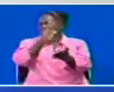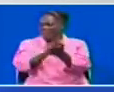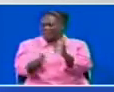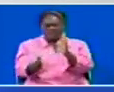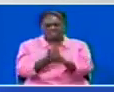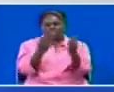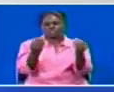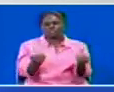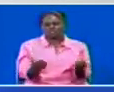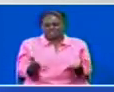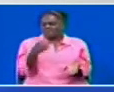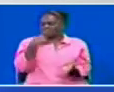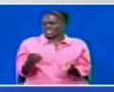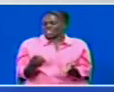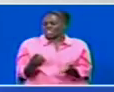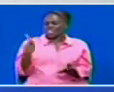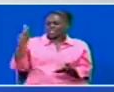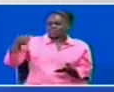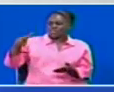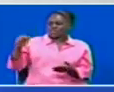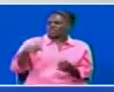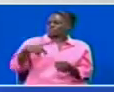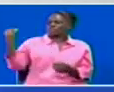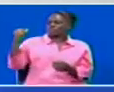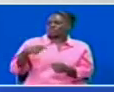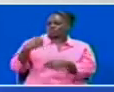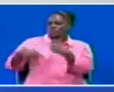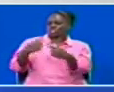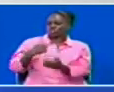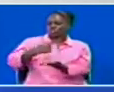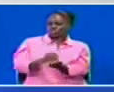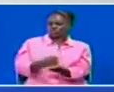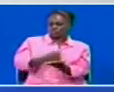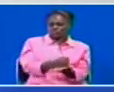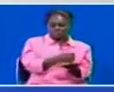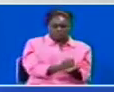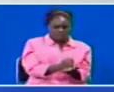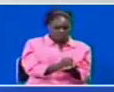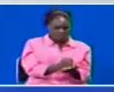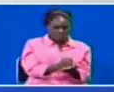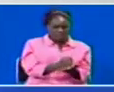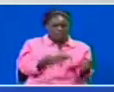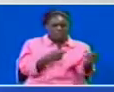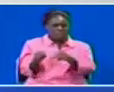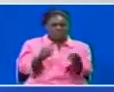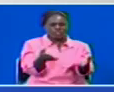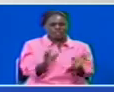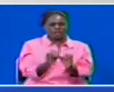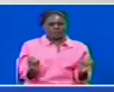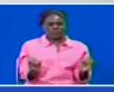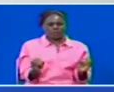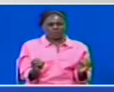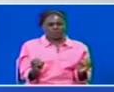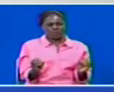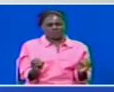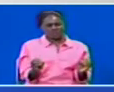was addressed. And here you are telling KPMG to go ahead without any capacity, without any methodology, without any